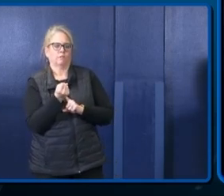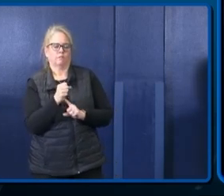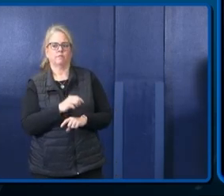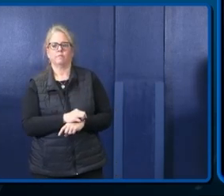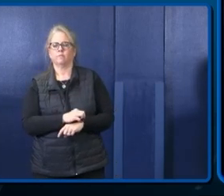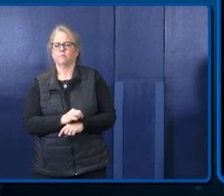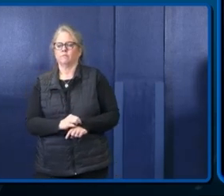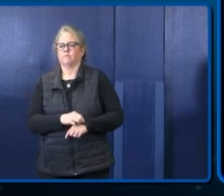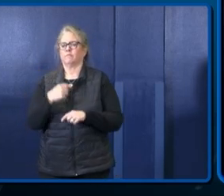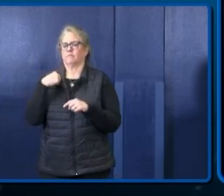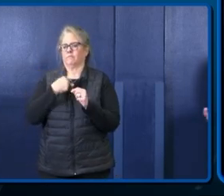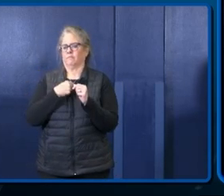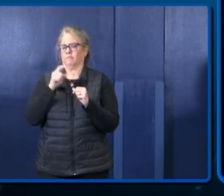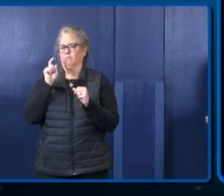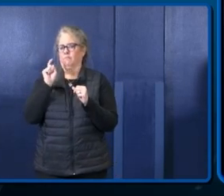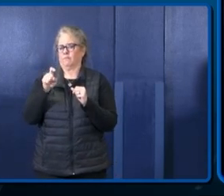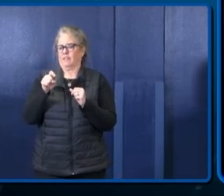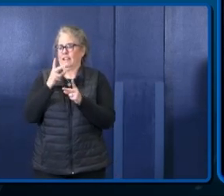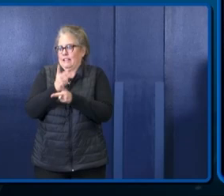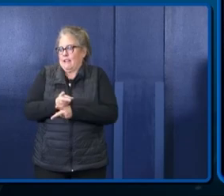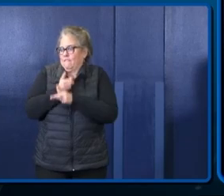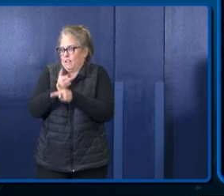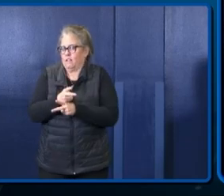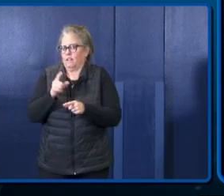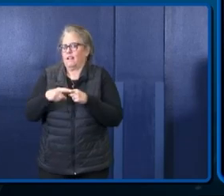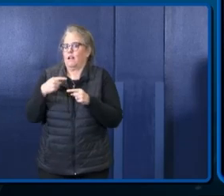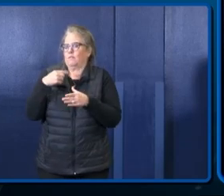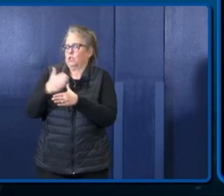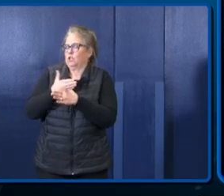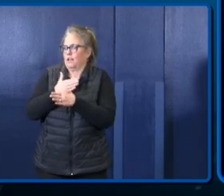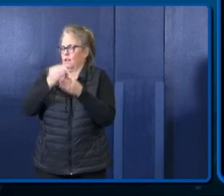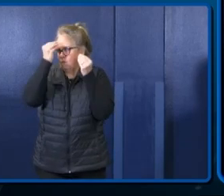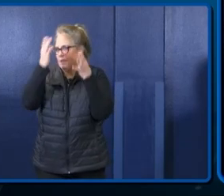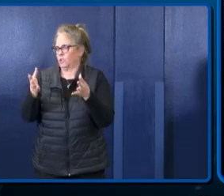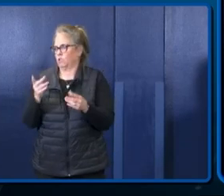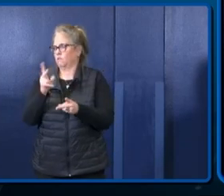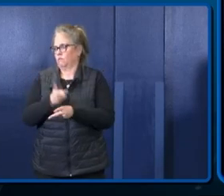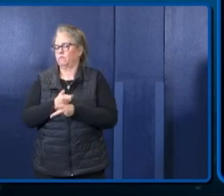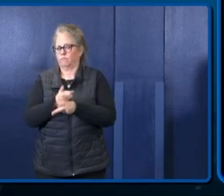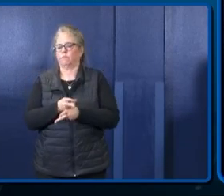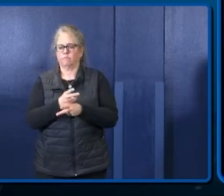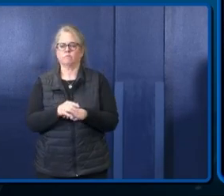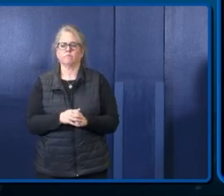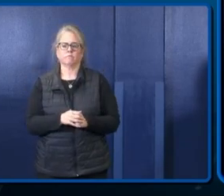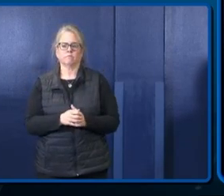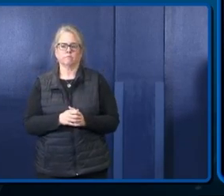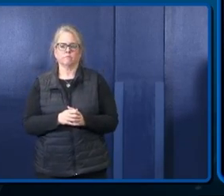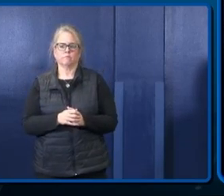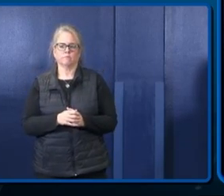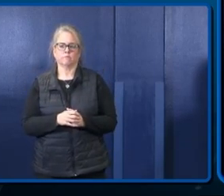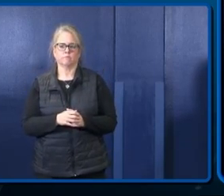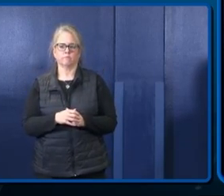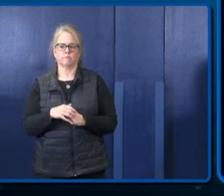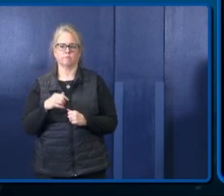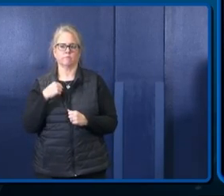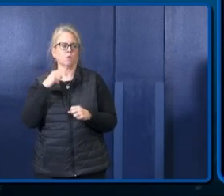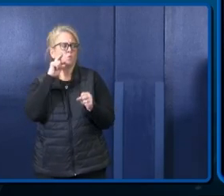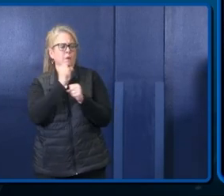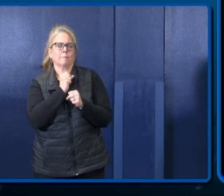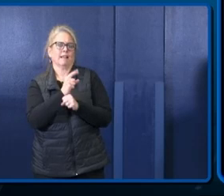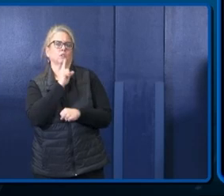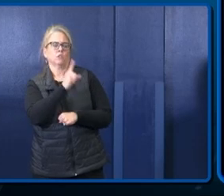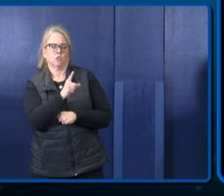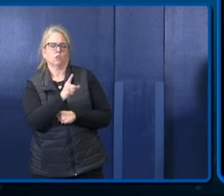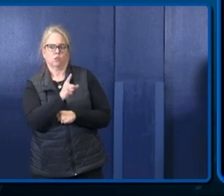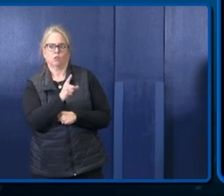we share. And so there will always be that tension in place, but we're going to do our best to make sure that we're walking that line in an appropriate way